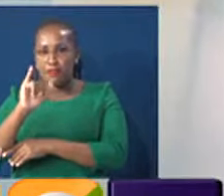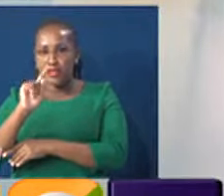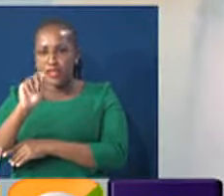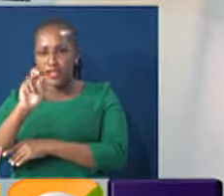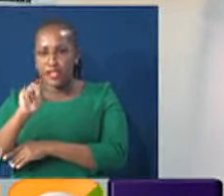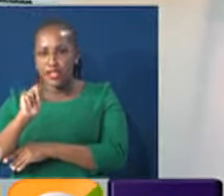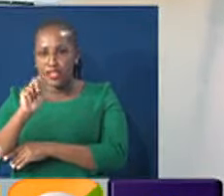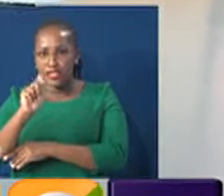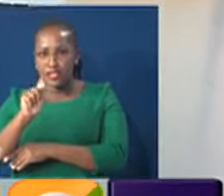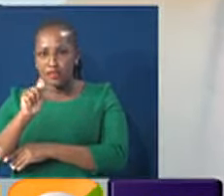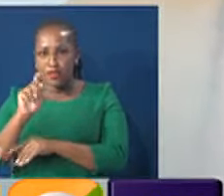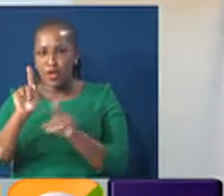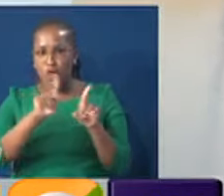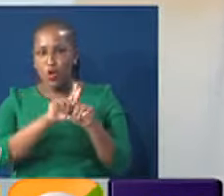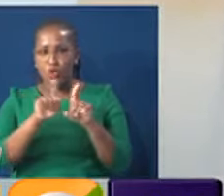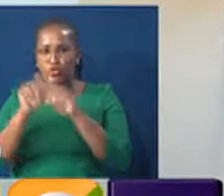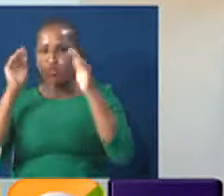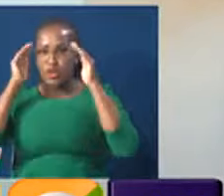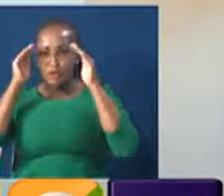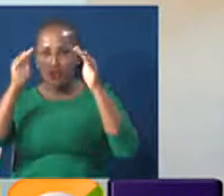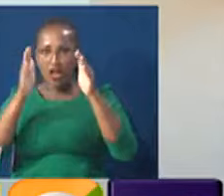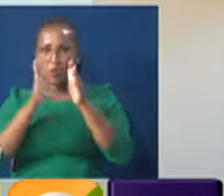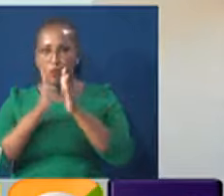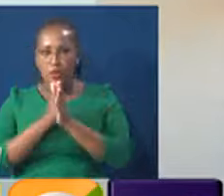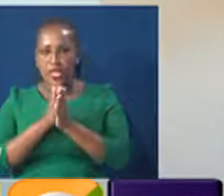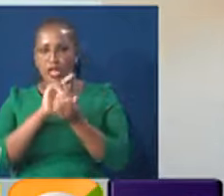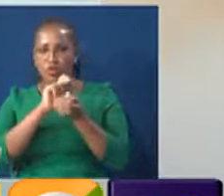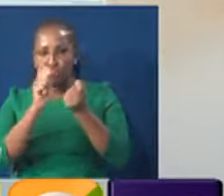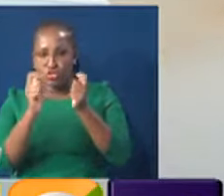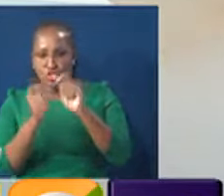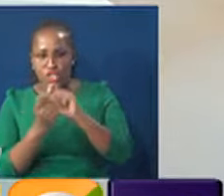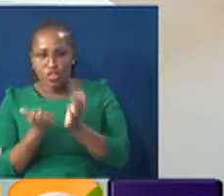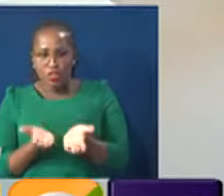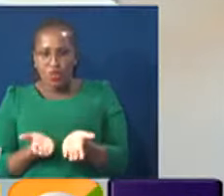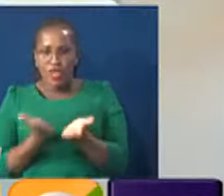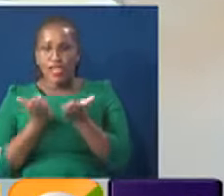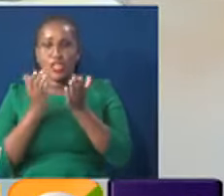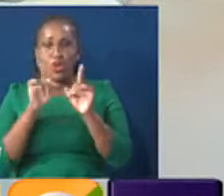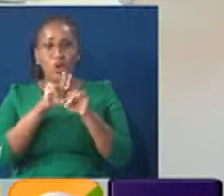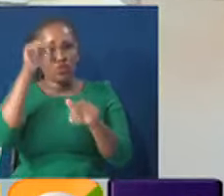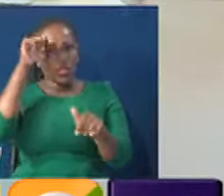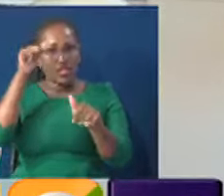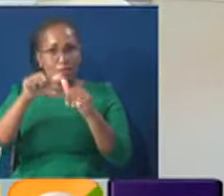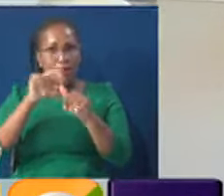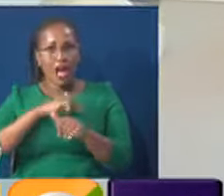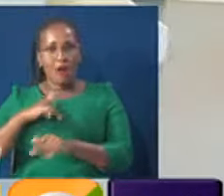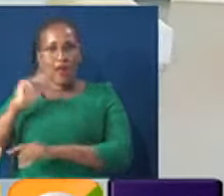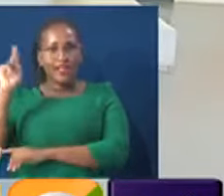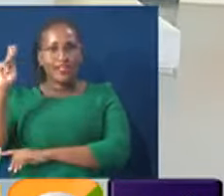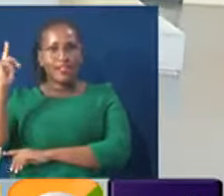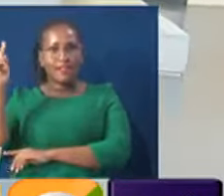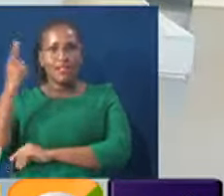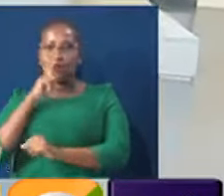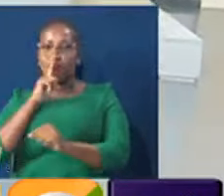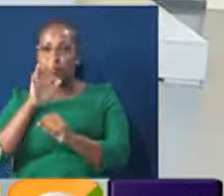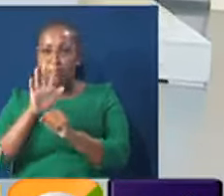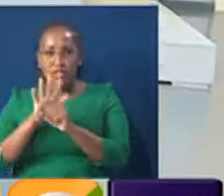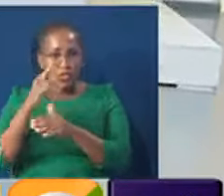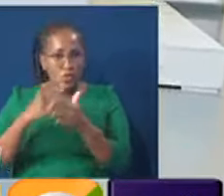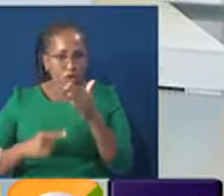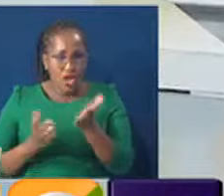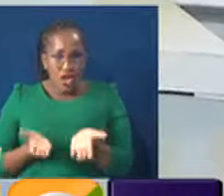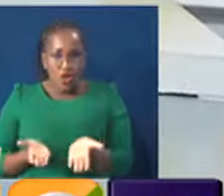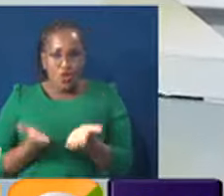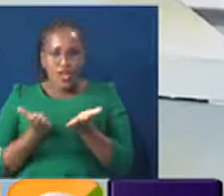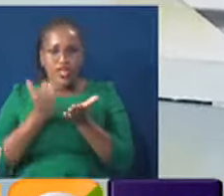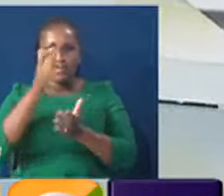And also, we are focused on modernization to increase. You remember our Kenya Kwanza manifesto was increase